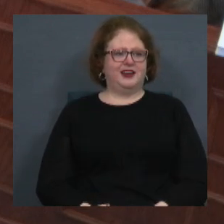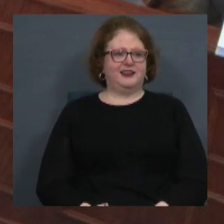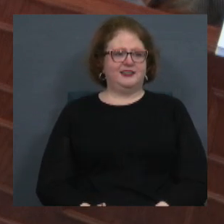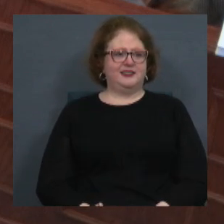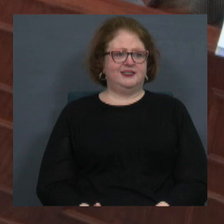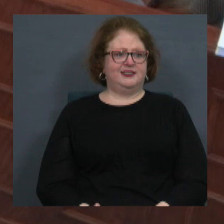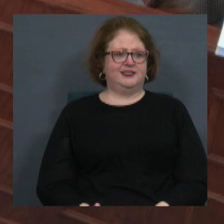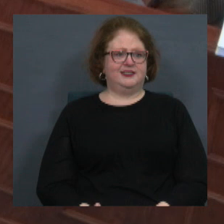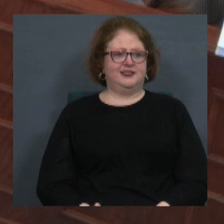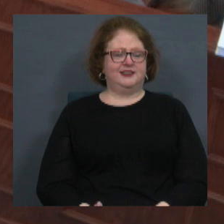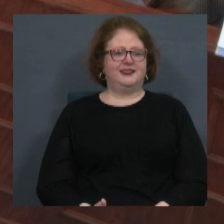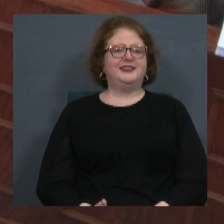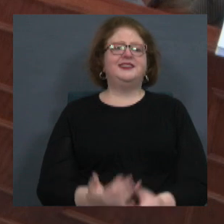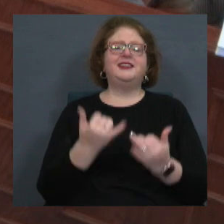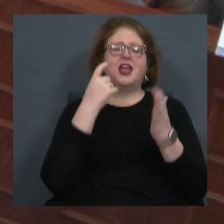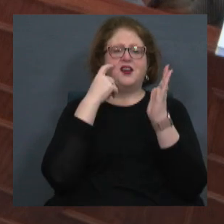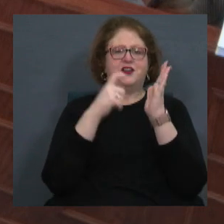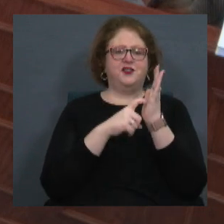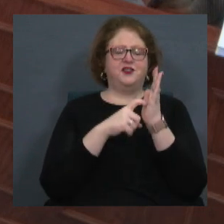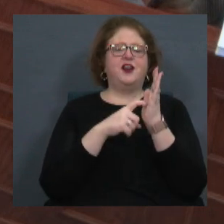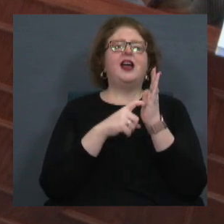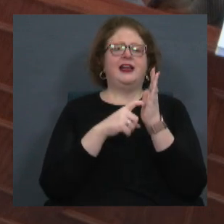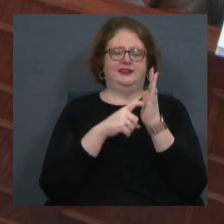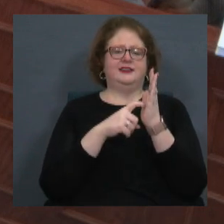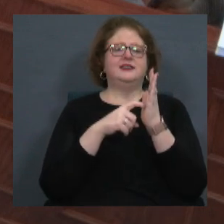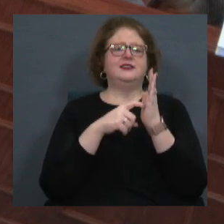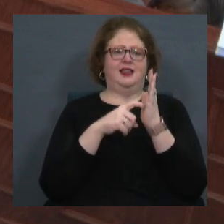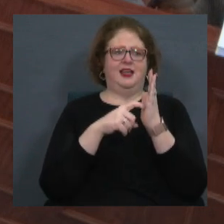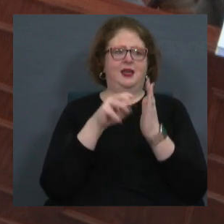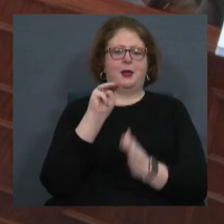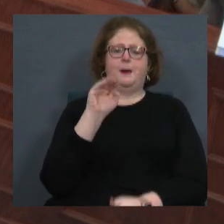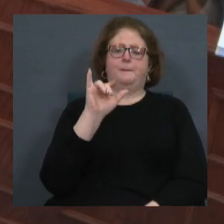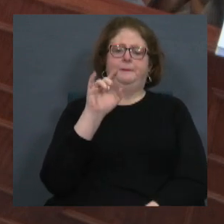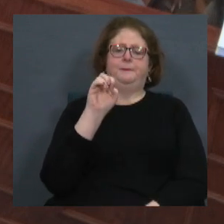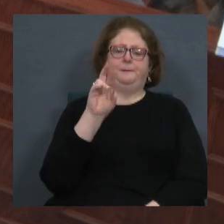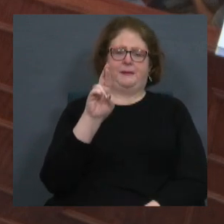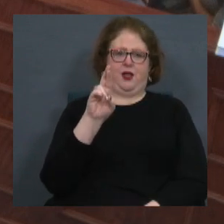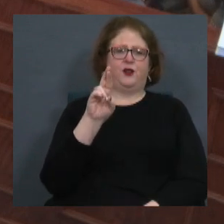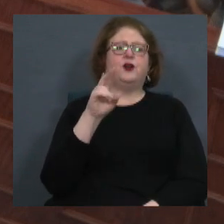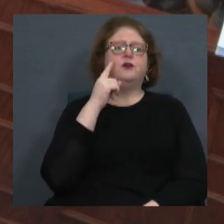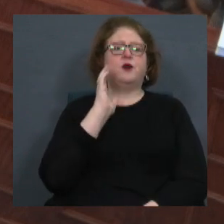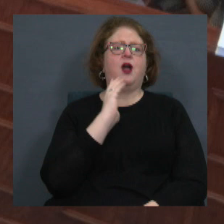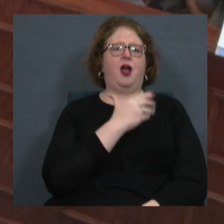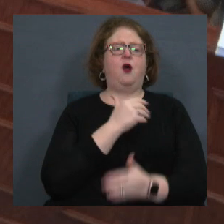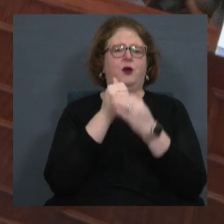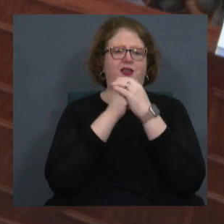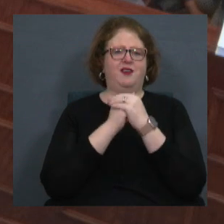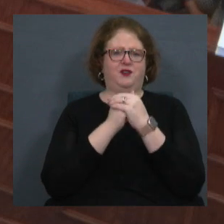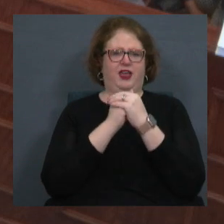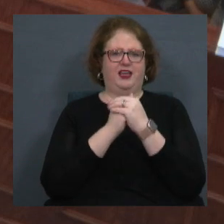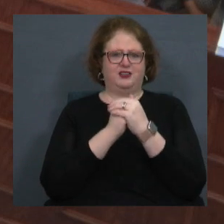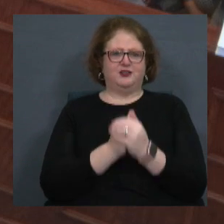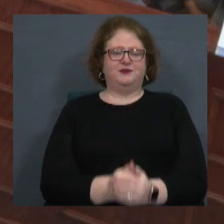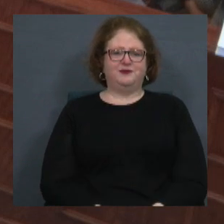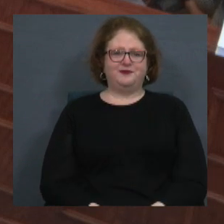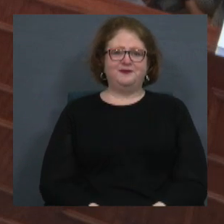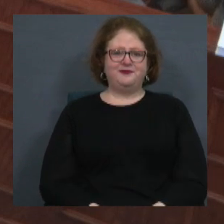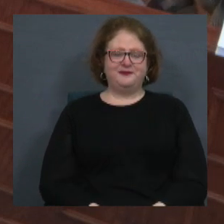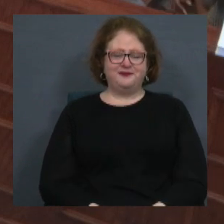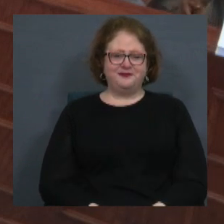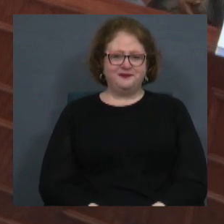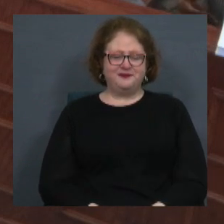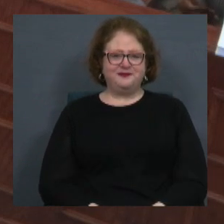now recognize City Director Miller for the invocation, please. Yes. Thank you, Mayor.